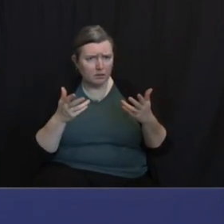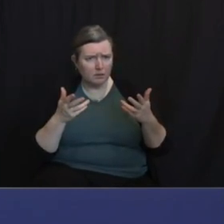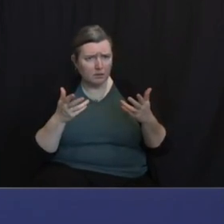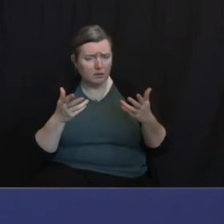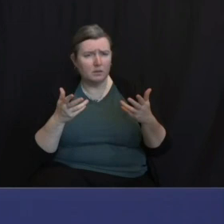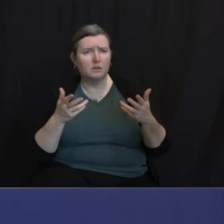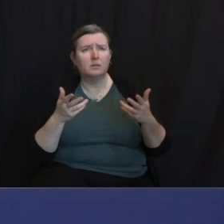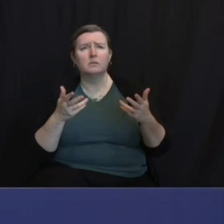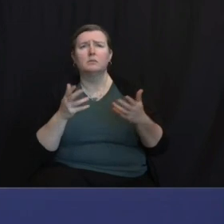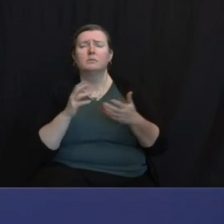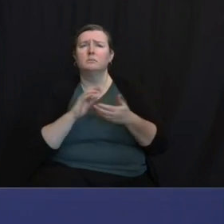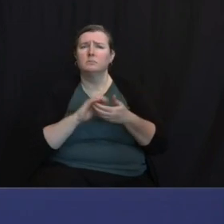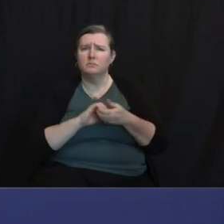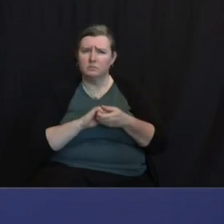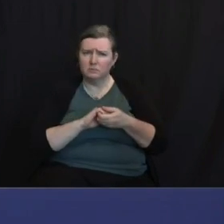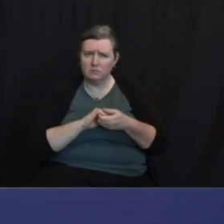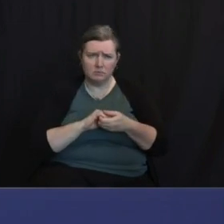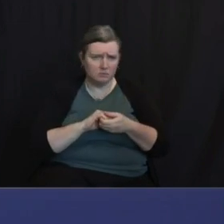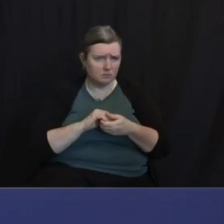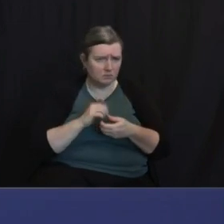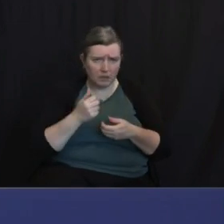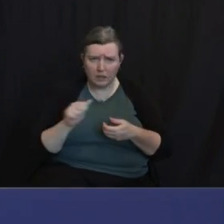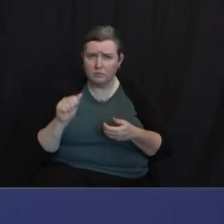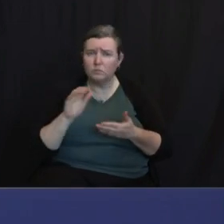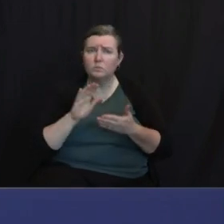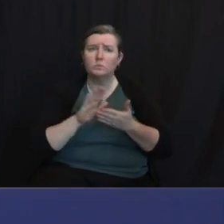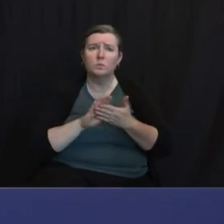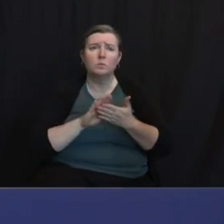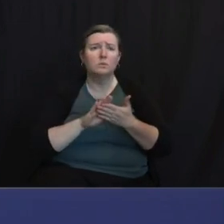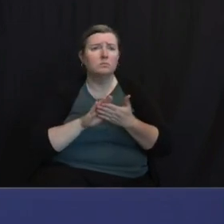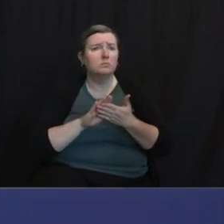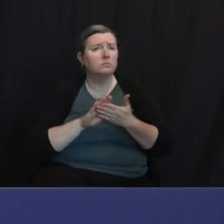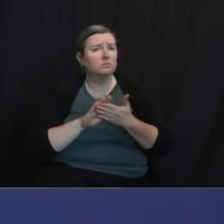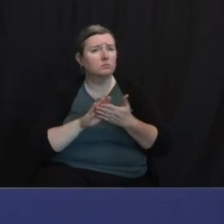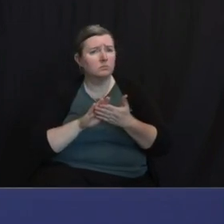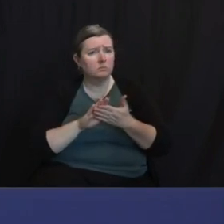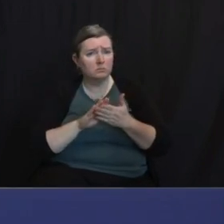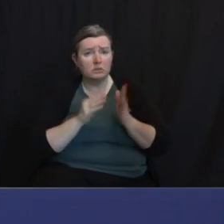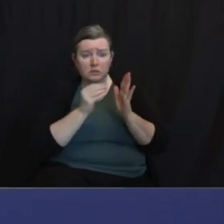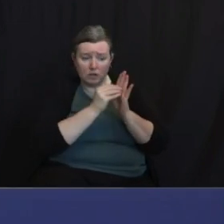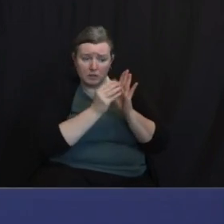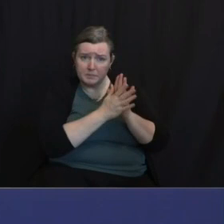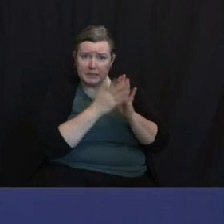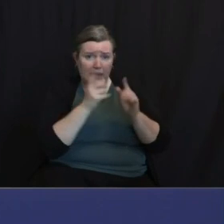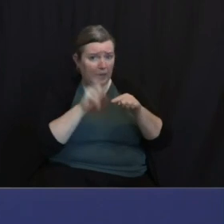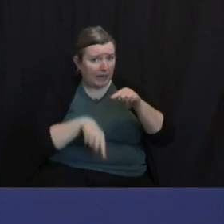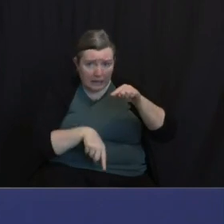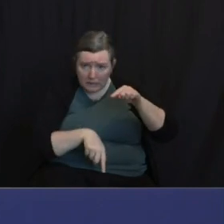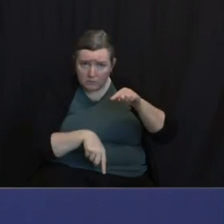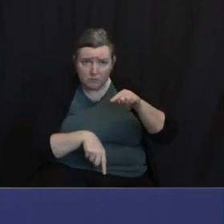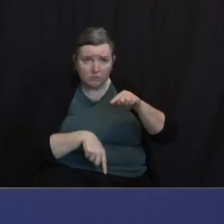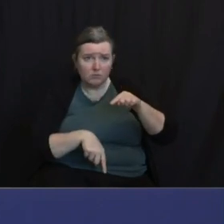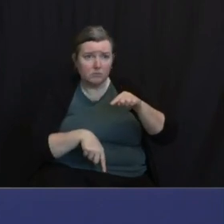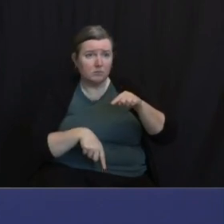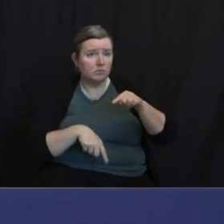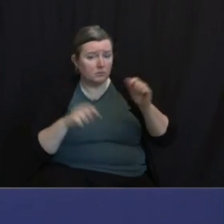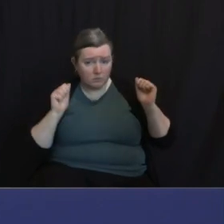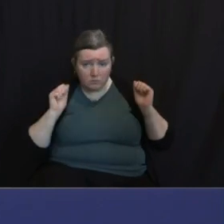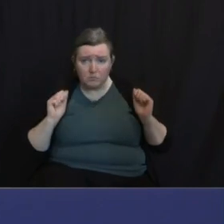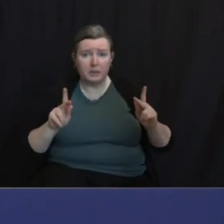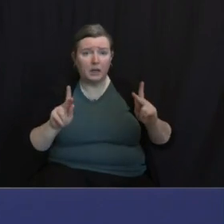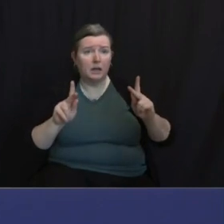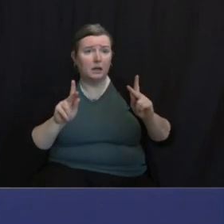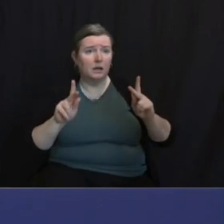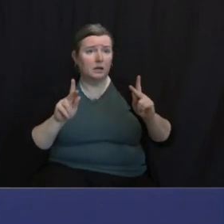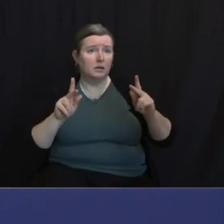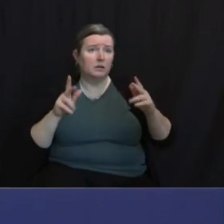Did any district put forward a reason that was deemed to be not valid? Is that the question? You said in August,